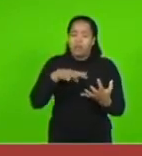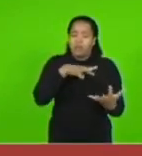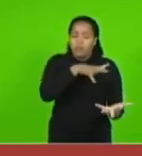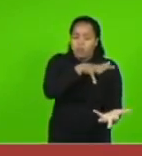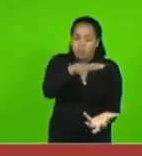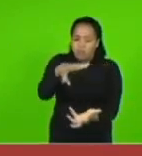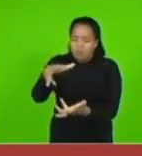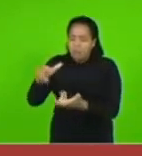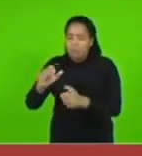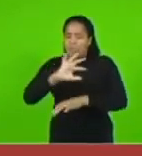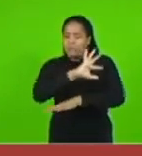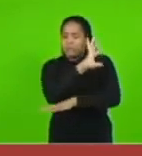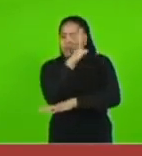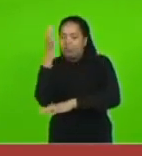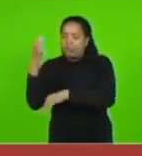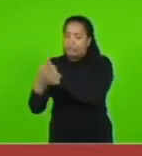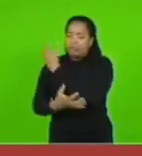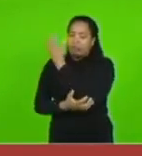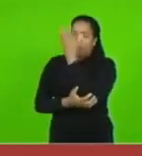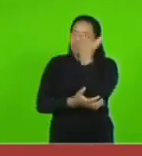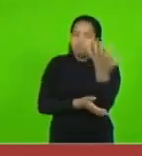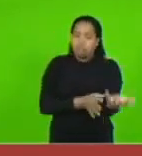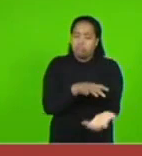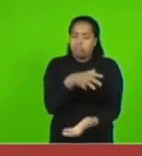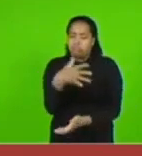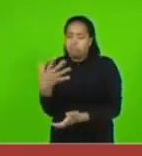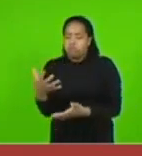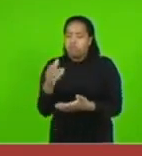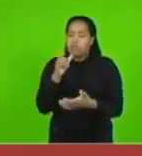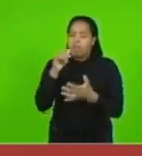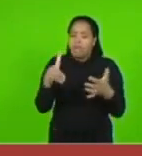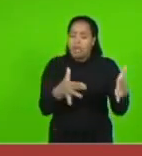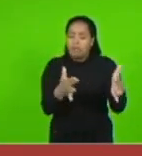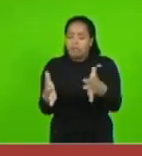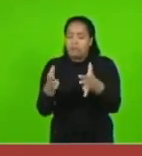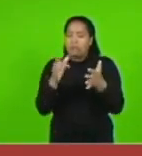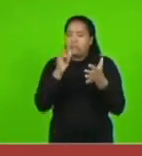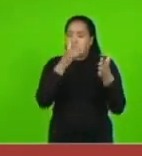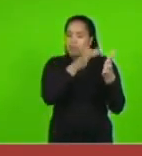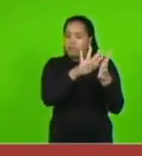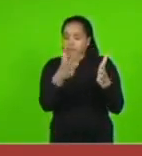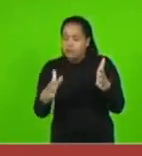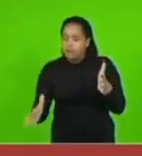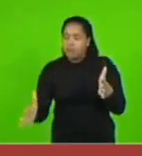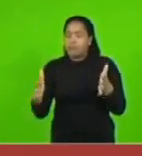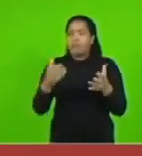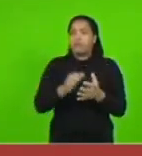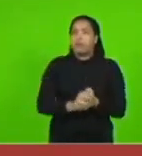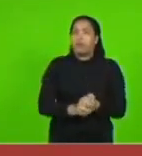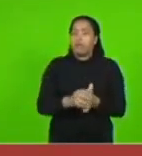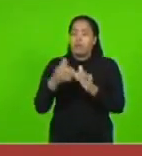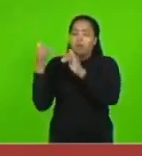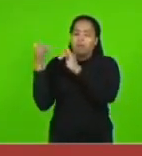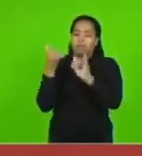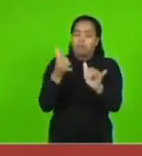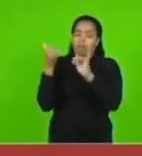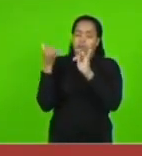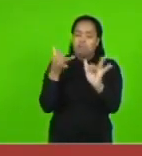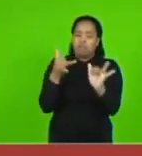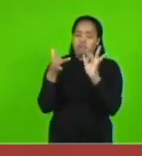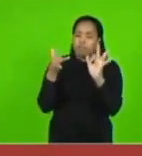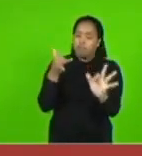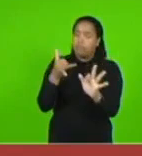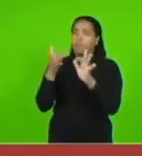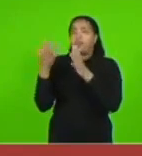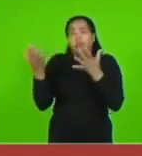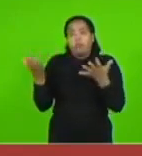And they were interested in the way that the world is going to perish, everything, the way the rivers and the oceans, they are